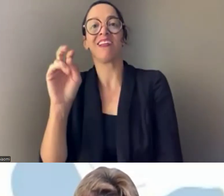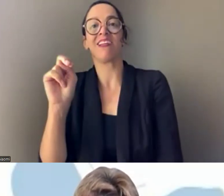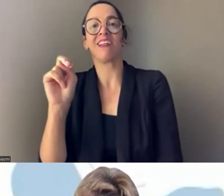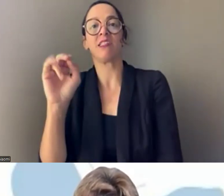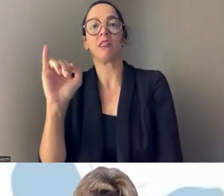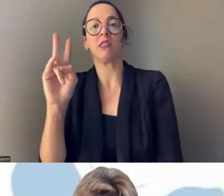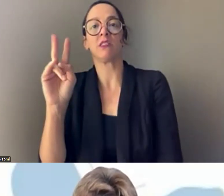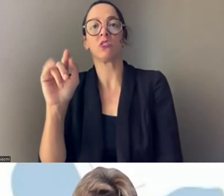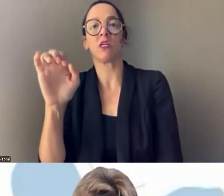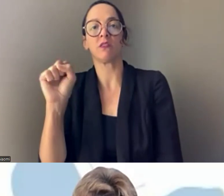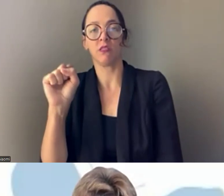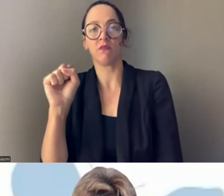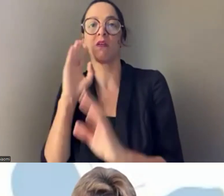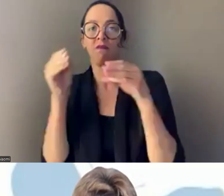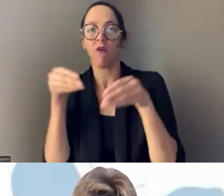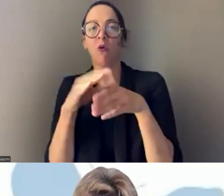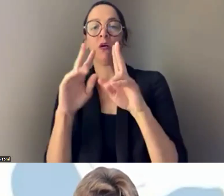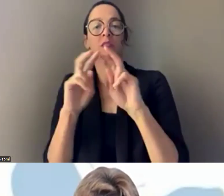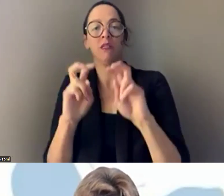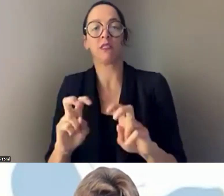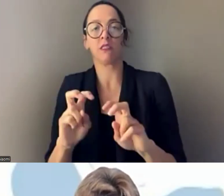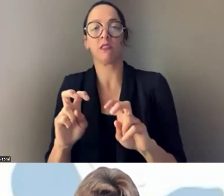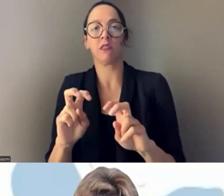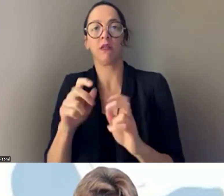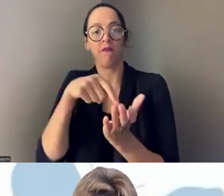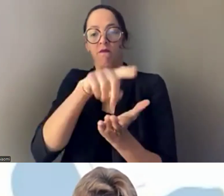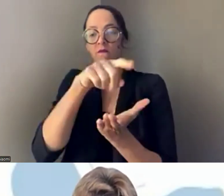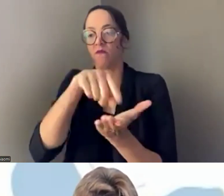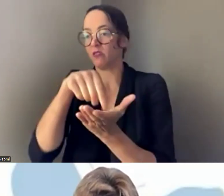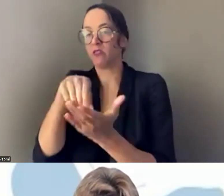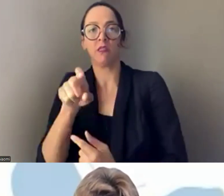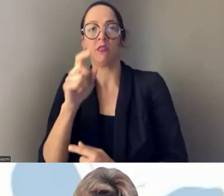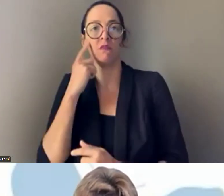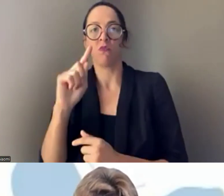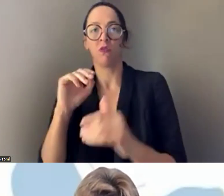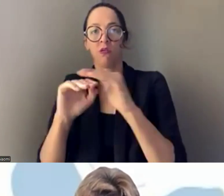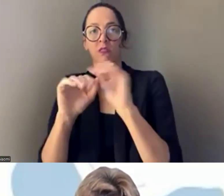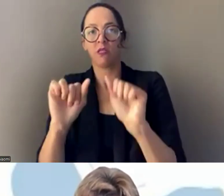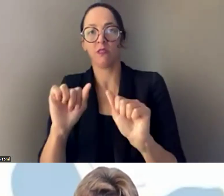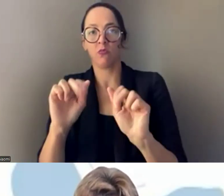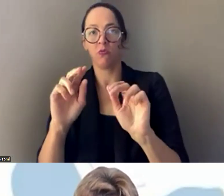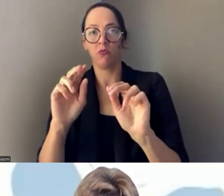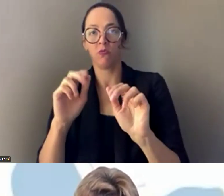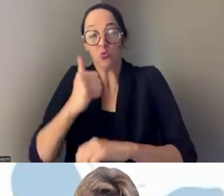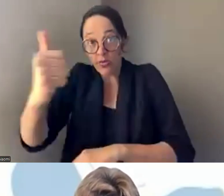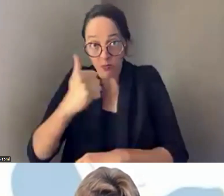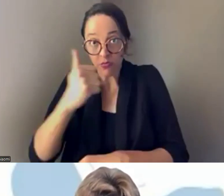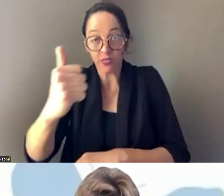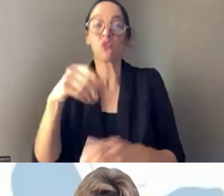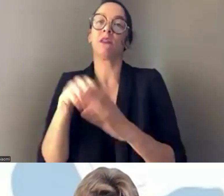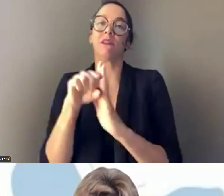on assessing the funding needs for accessible transportation in the state of